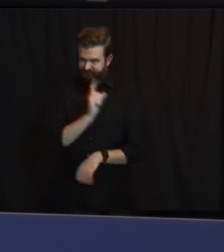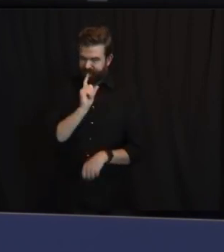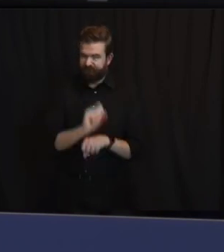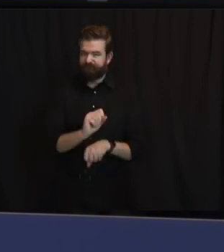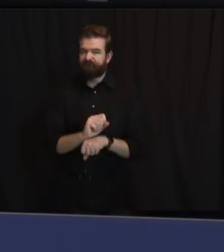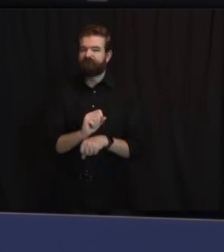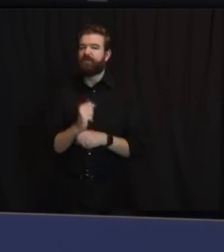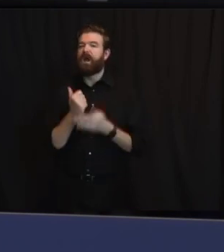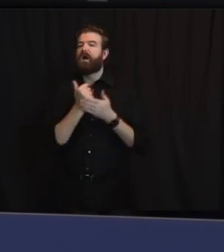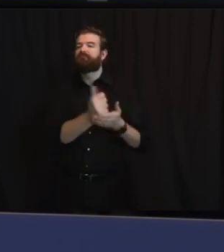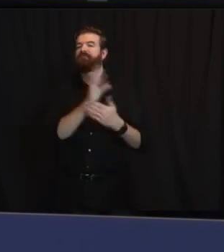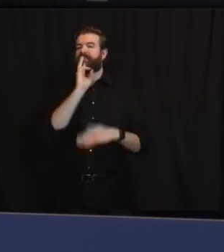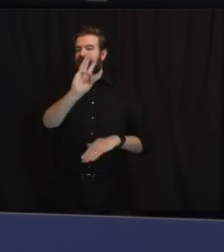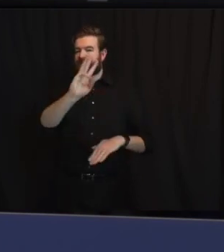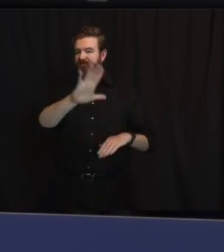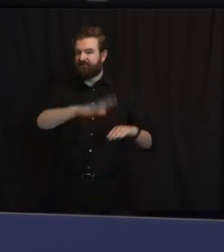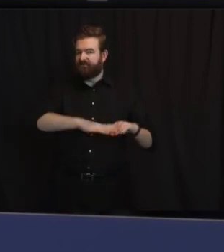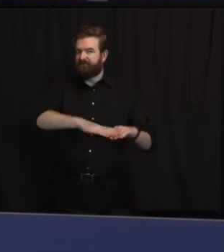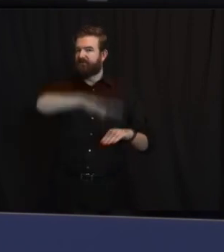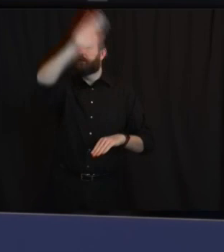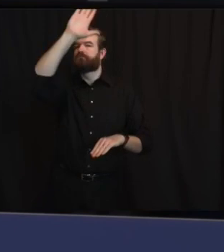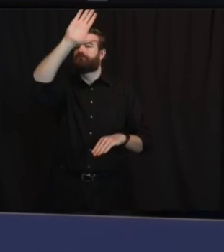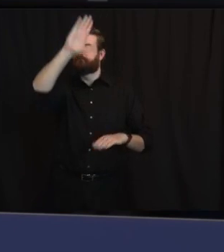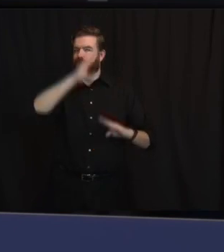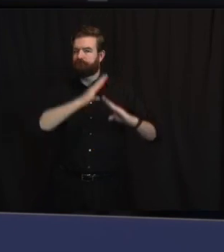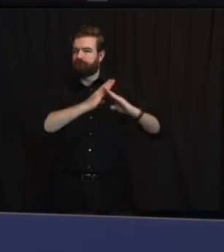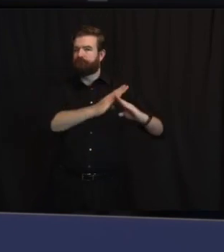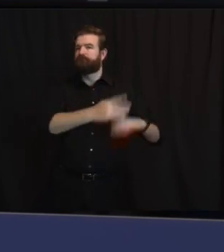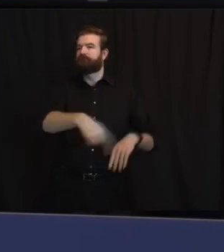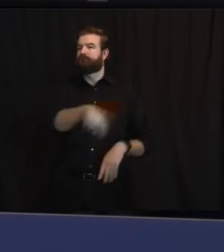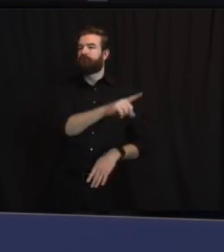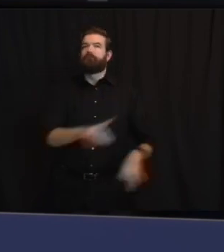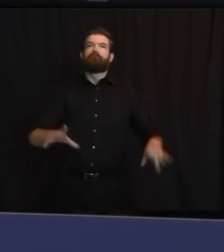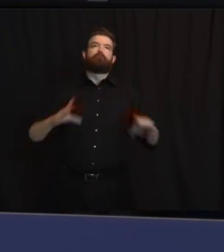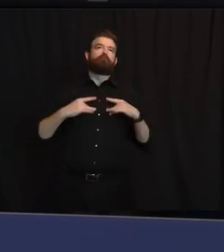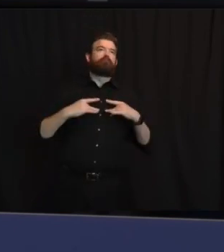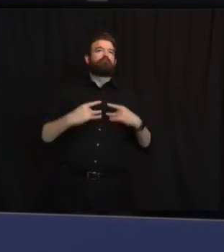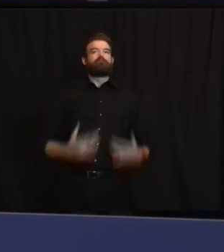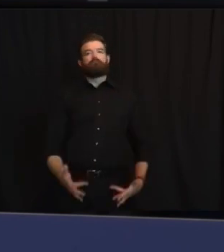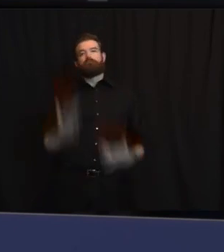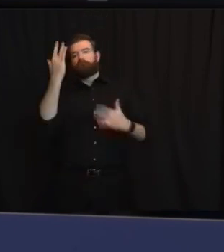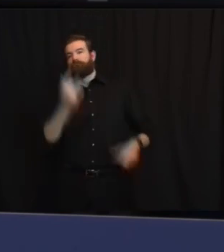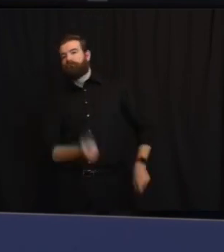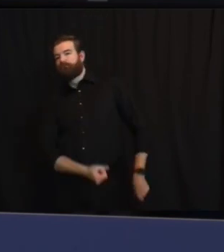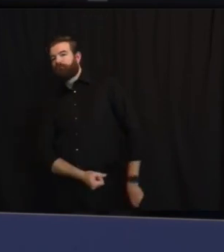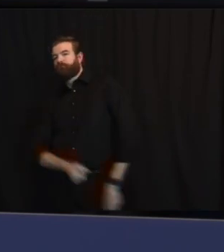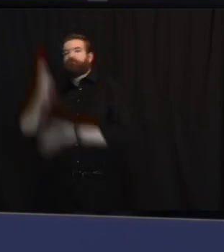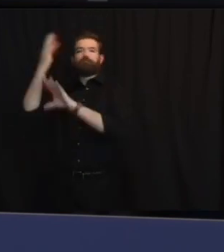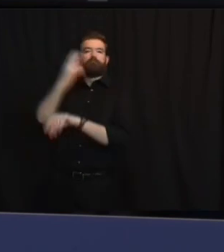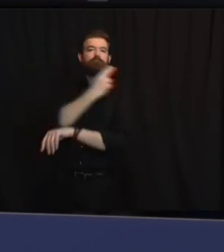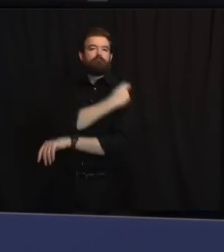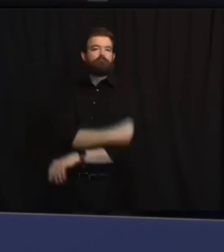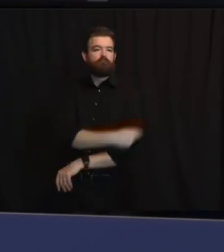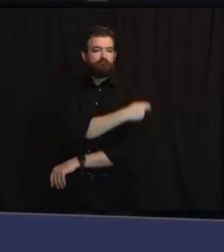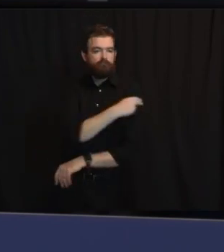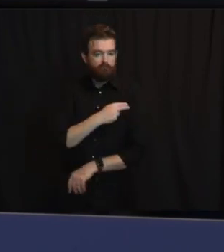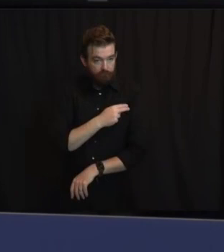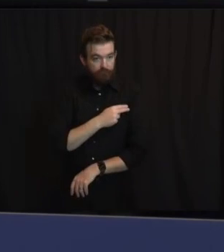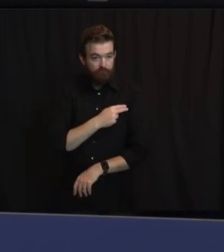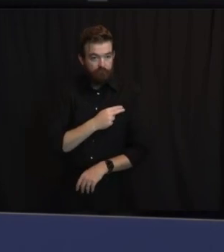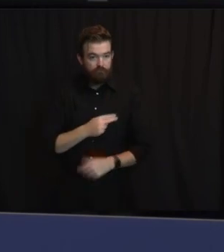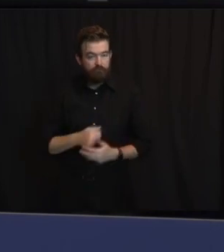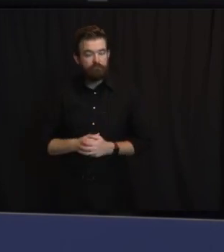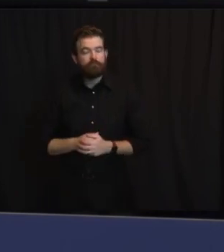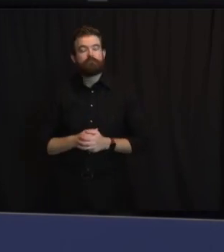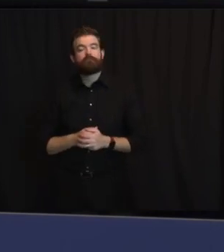65 and older, as the risk of severe illness with COVID-19 increases with age, with older adults at the highest